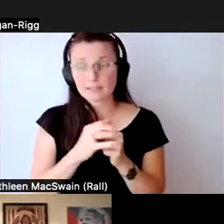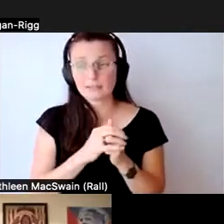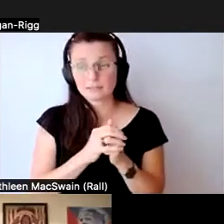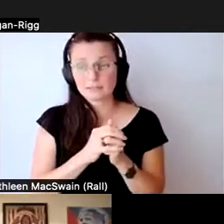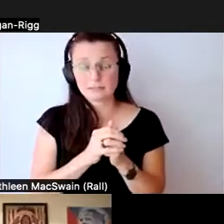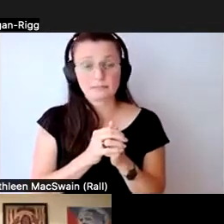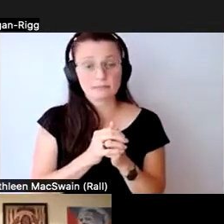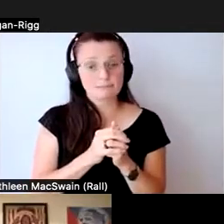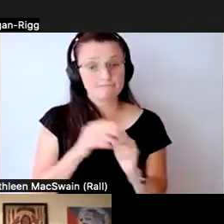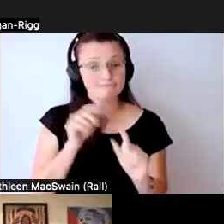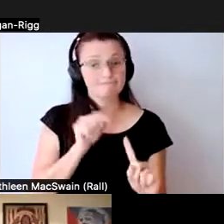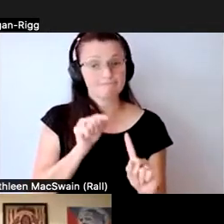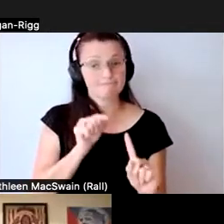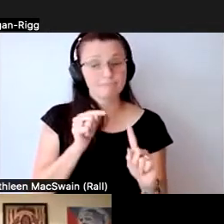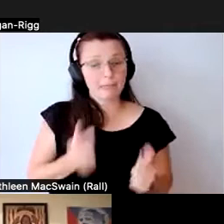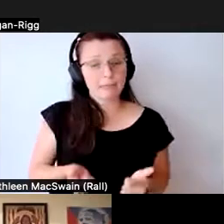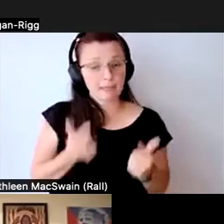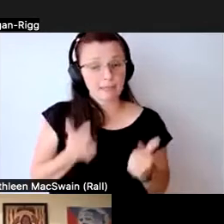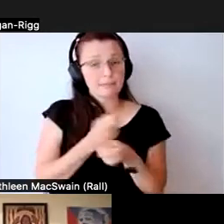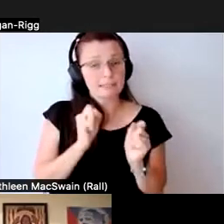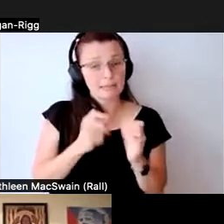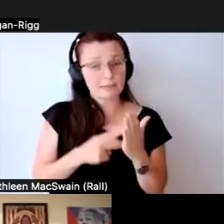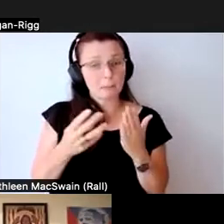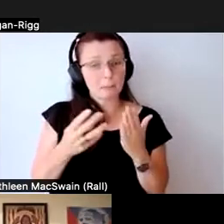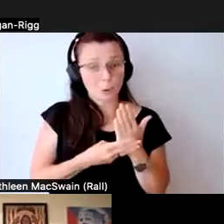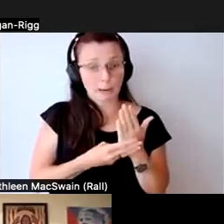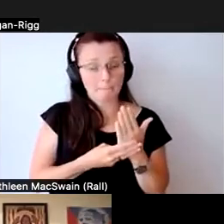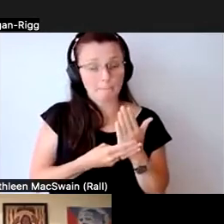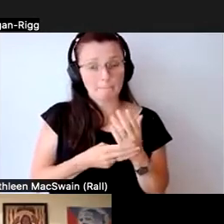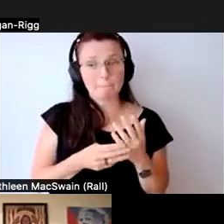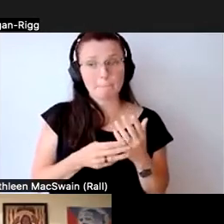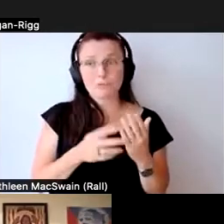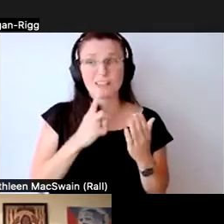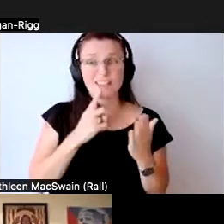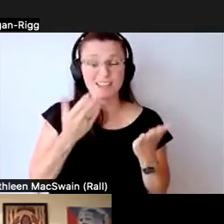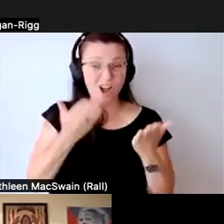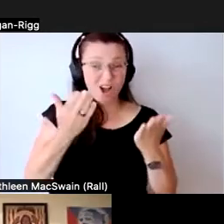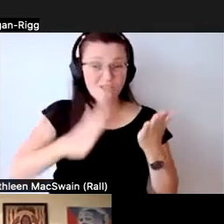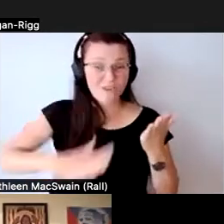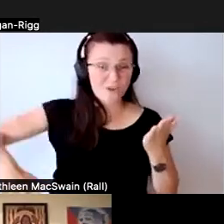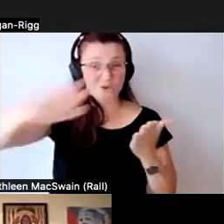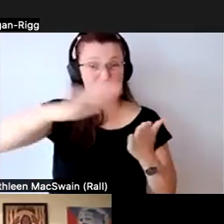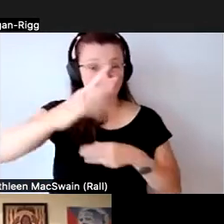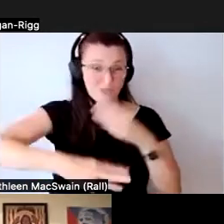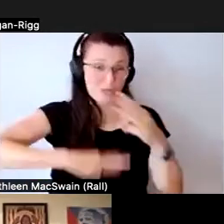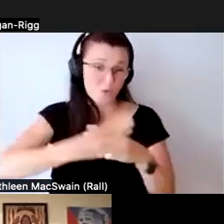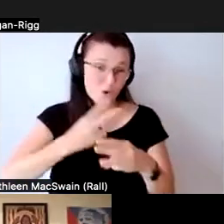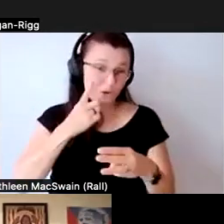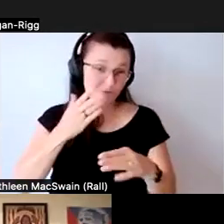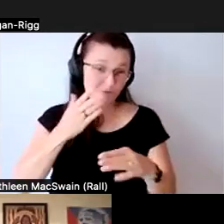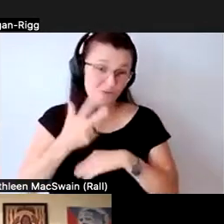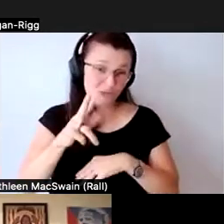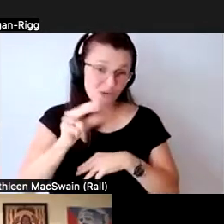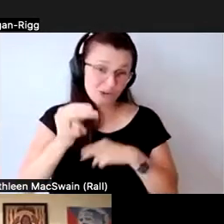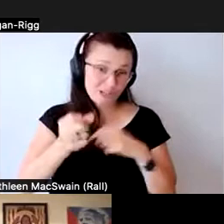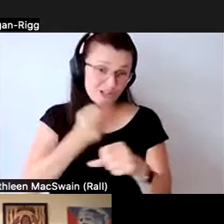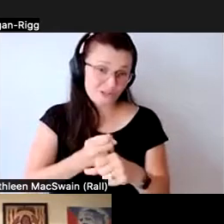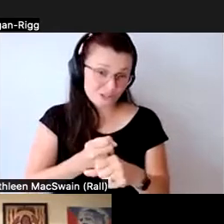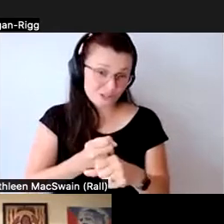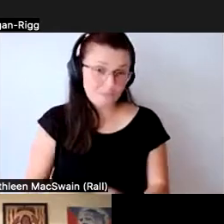life-saving program that we're offering that's been offered around the world for over 30 years. Something very